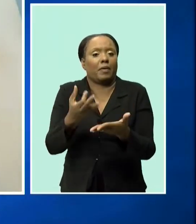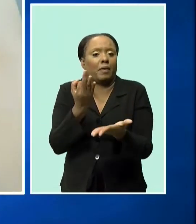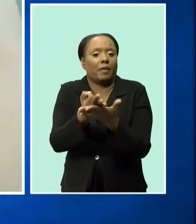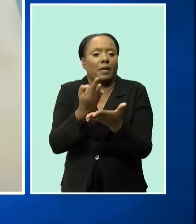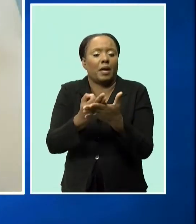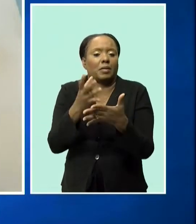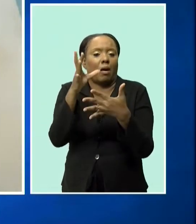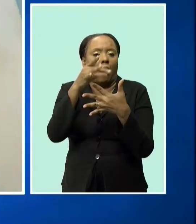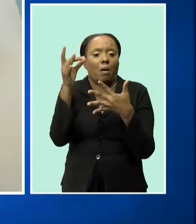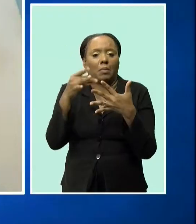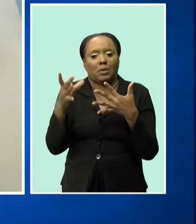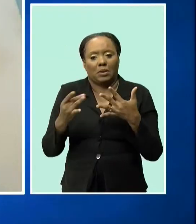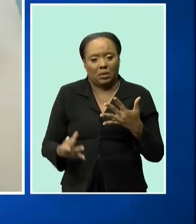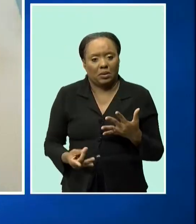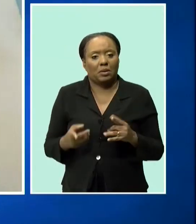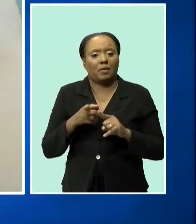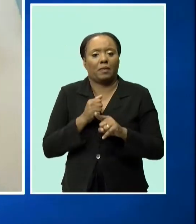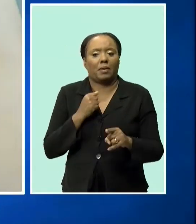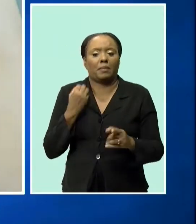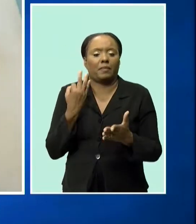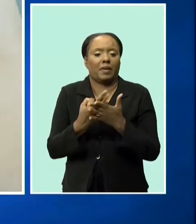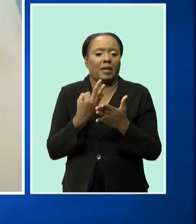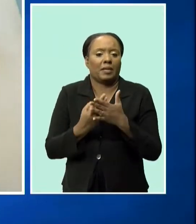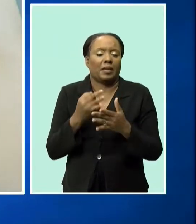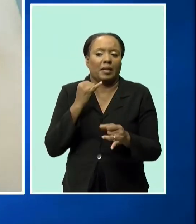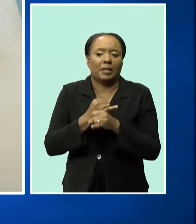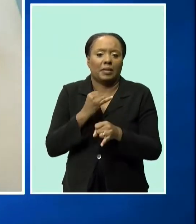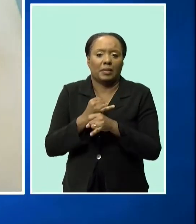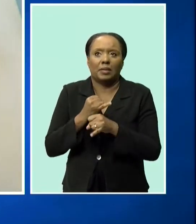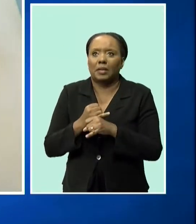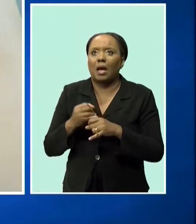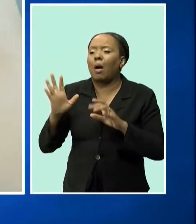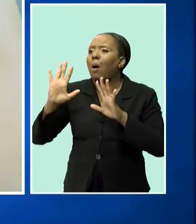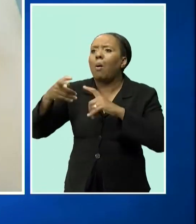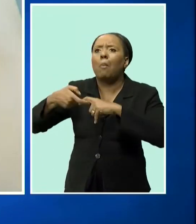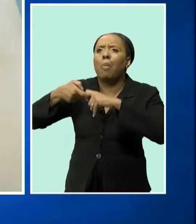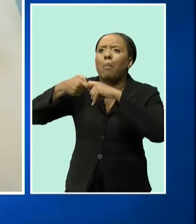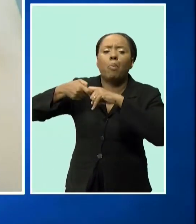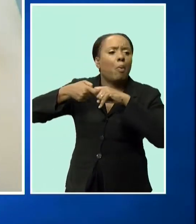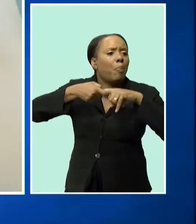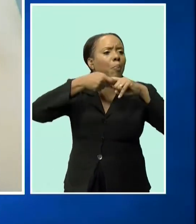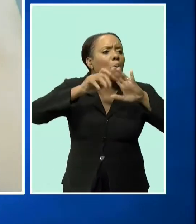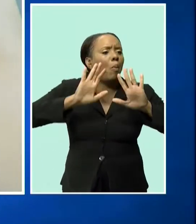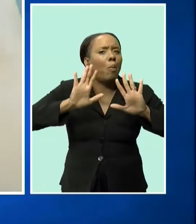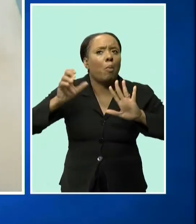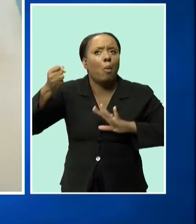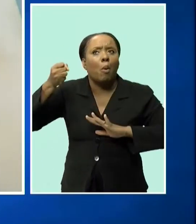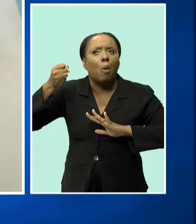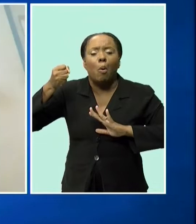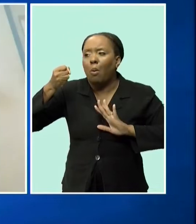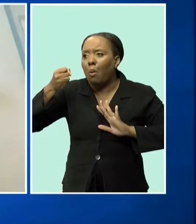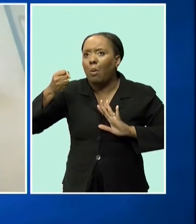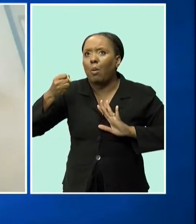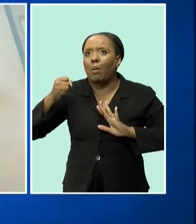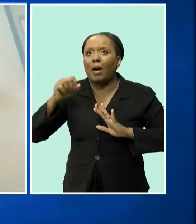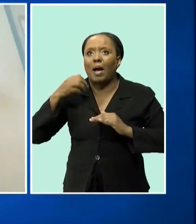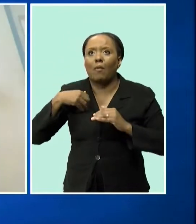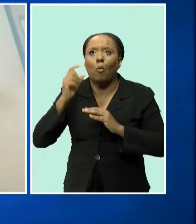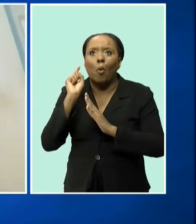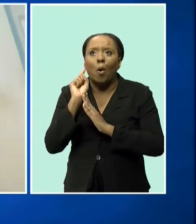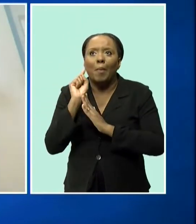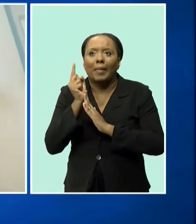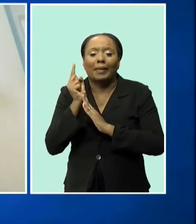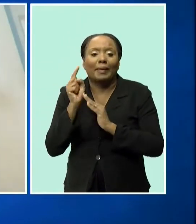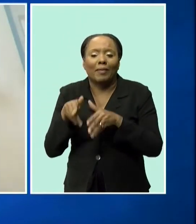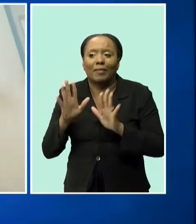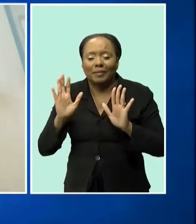the various finance institutions in the country, Minister, so that let me people just jump can in here make quickly an informed because decision. Minister, we only have a minute left. But so